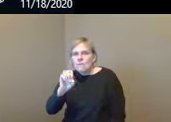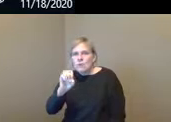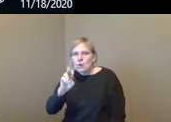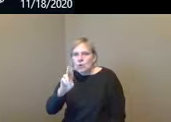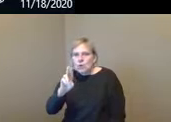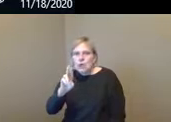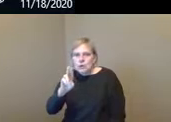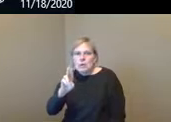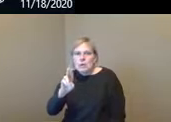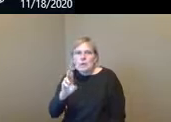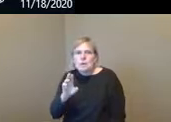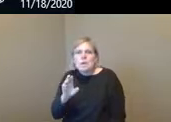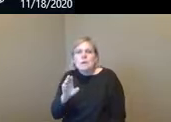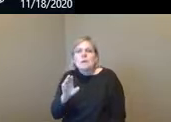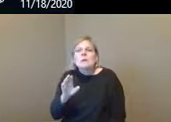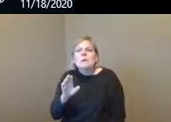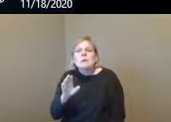You know, the